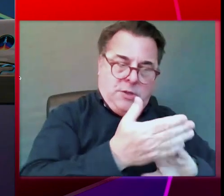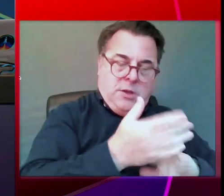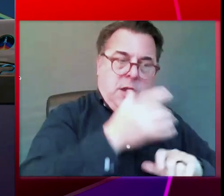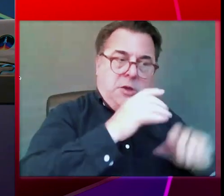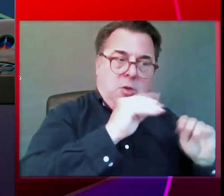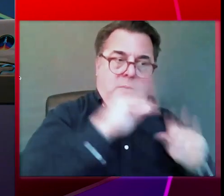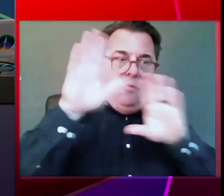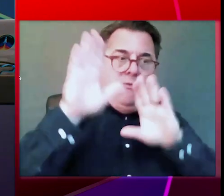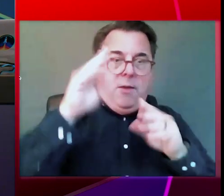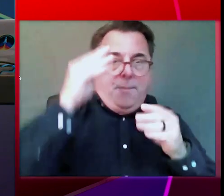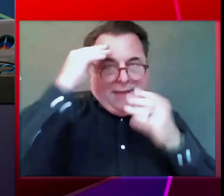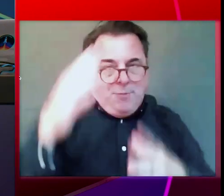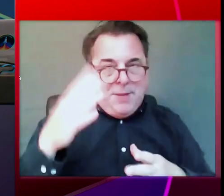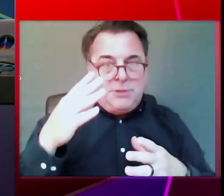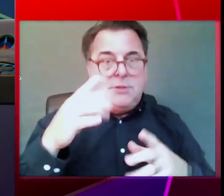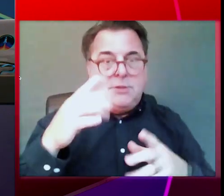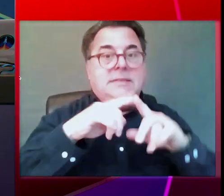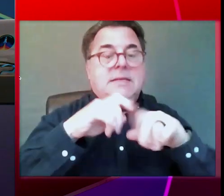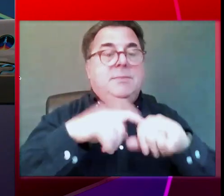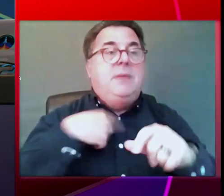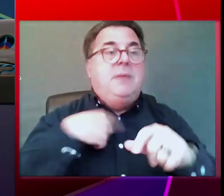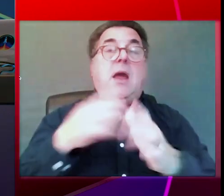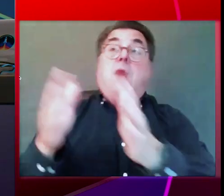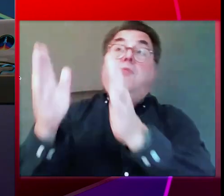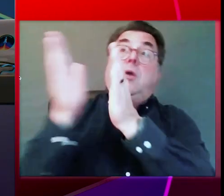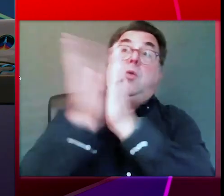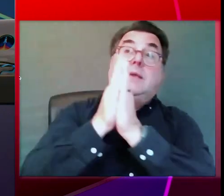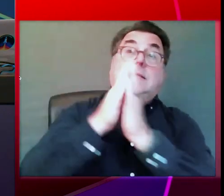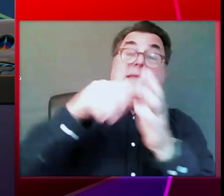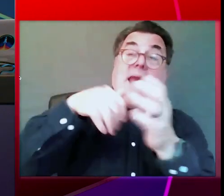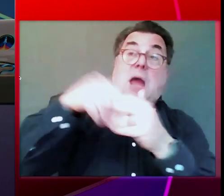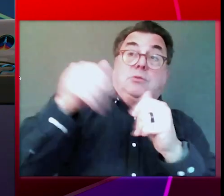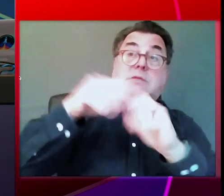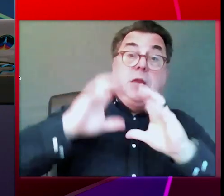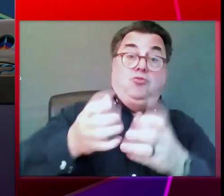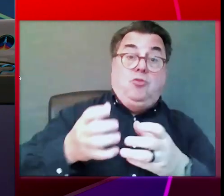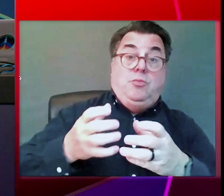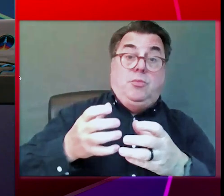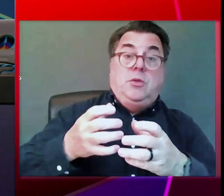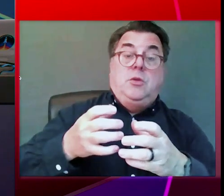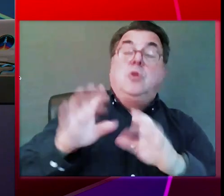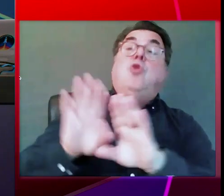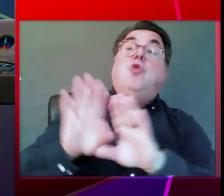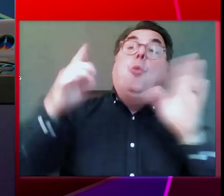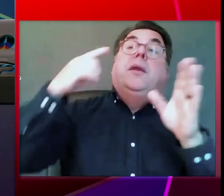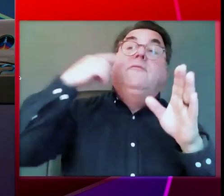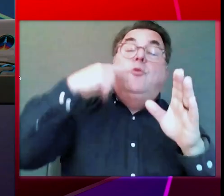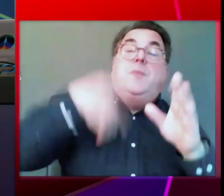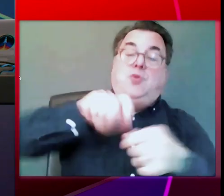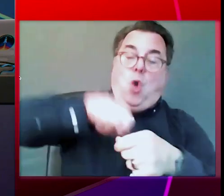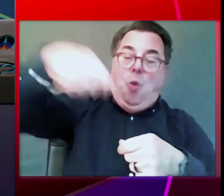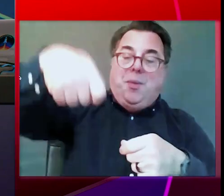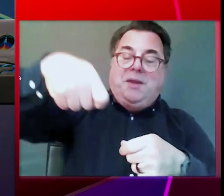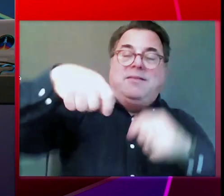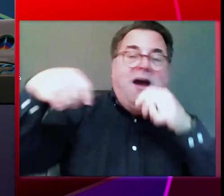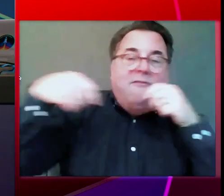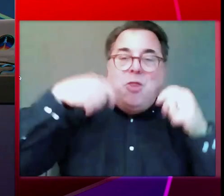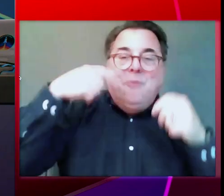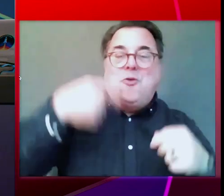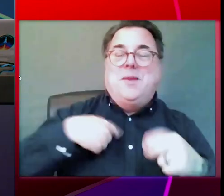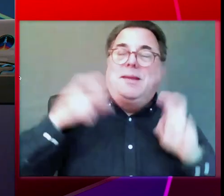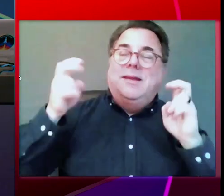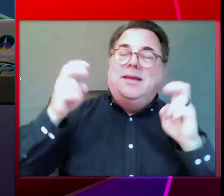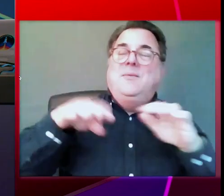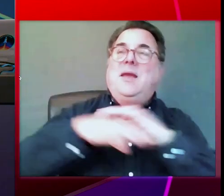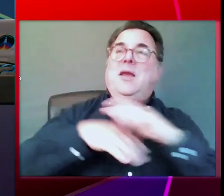out, but I have to make this request to this outside entity to open that envelope. Yeah. And so it's essentially, you can think of it as sort